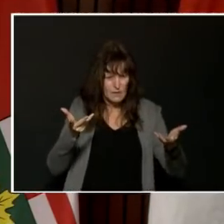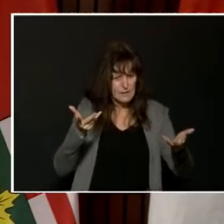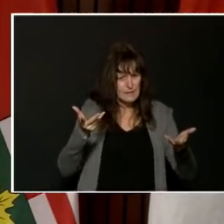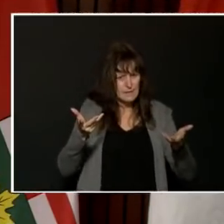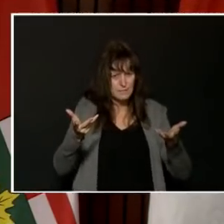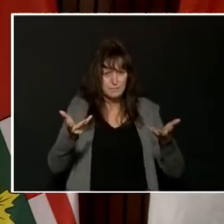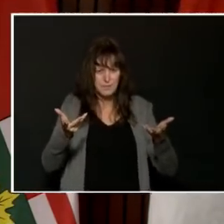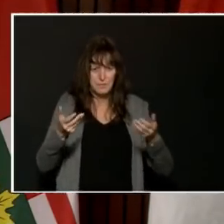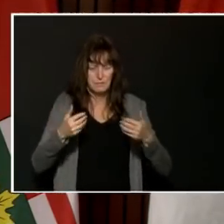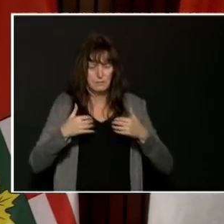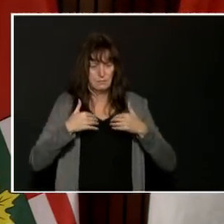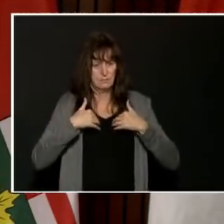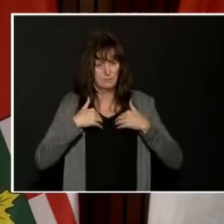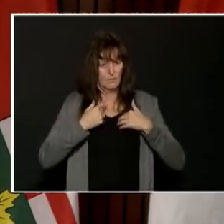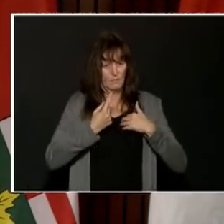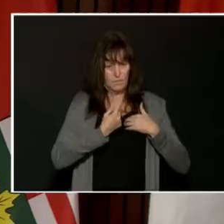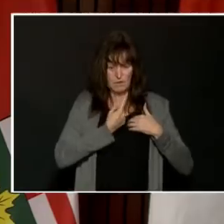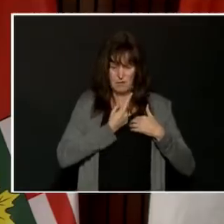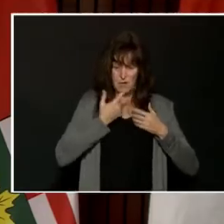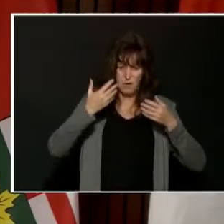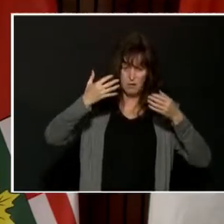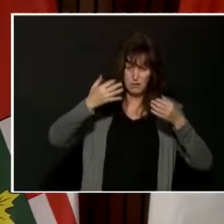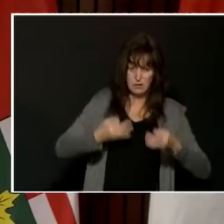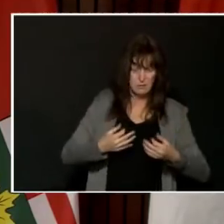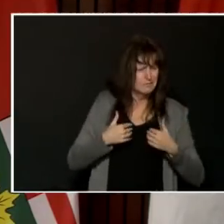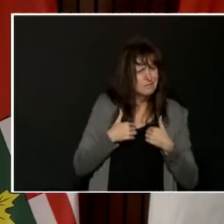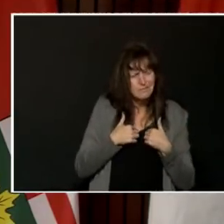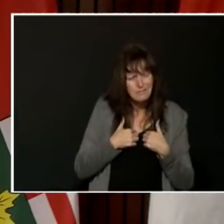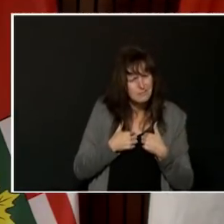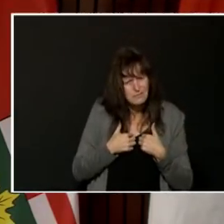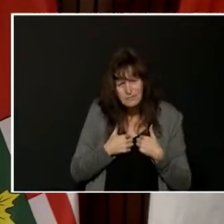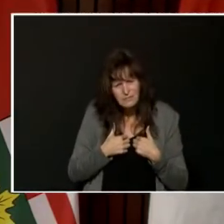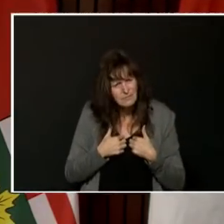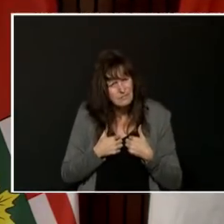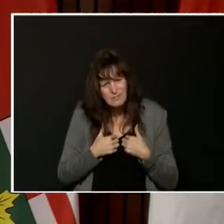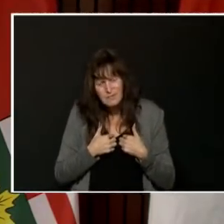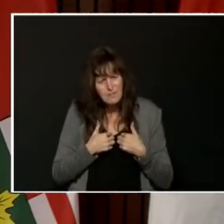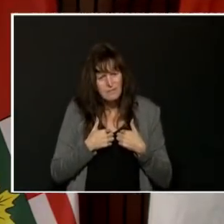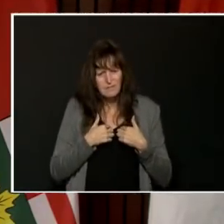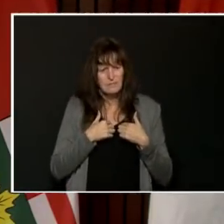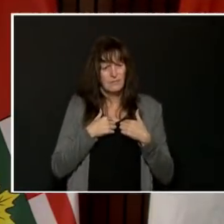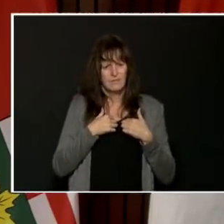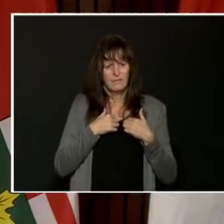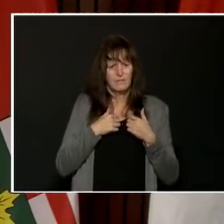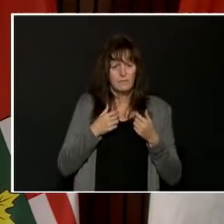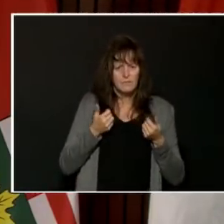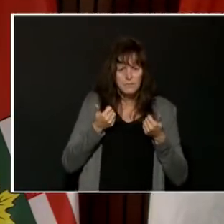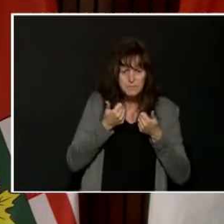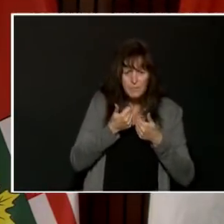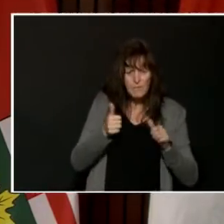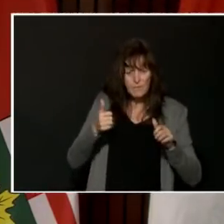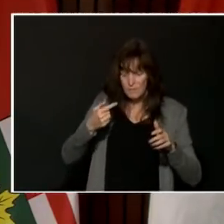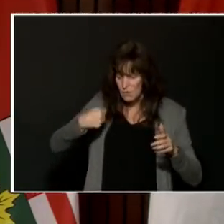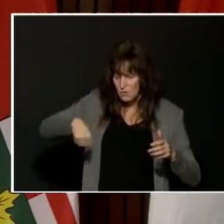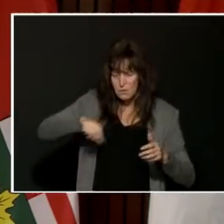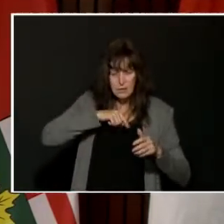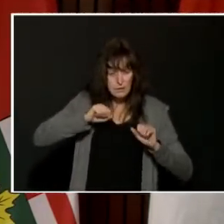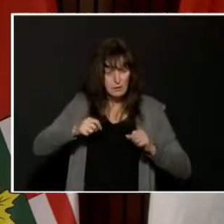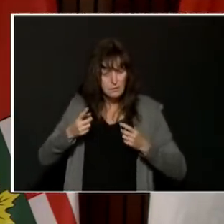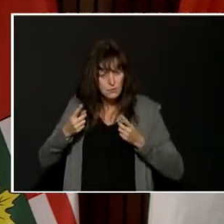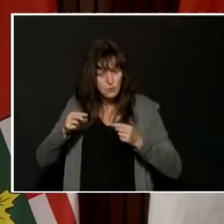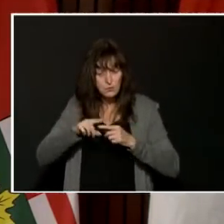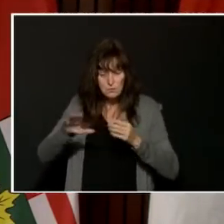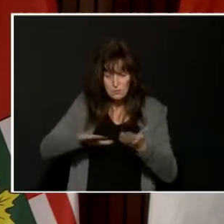on. I do think that anything we do here to reduce contacts will be helpful in controlling the pandemic. I do think that if you saw